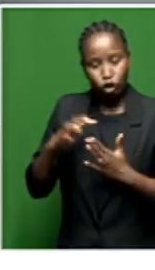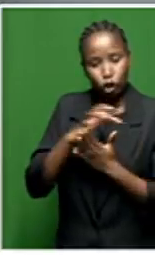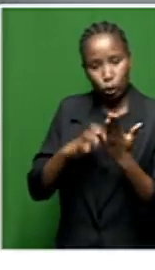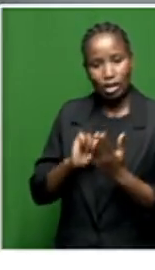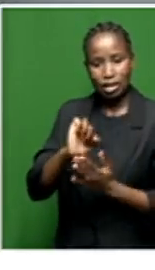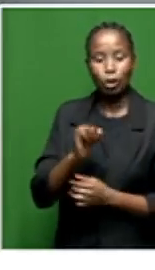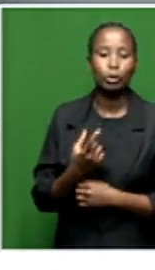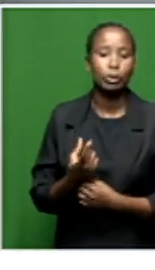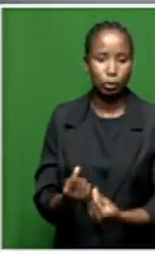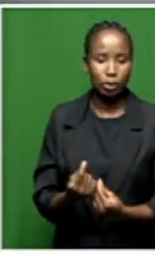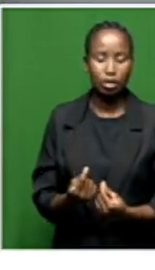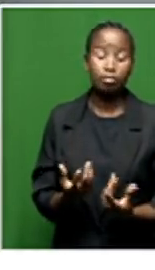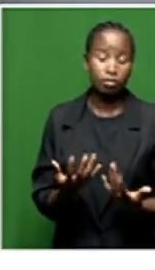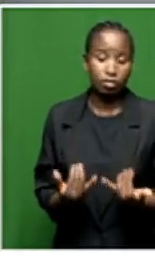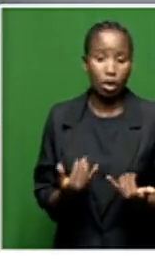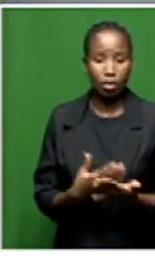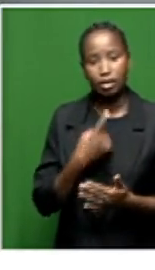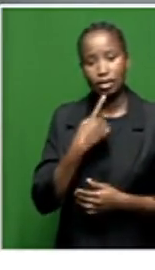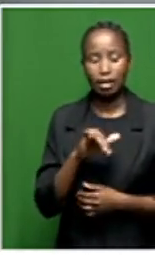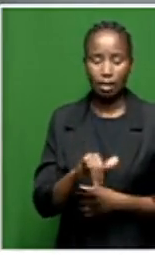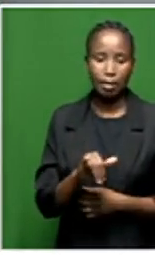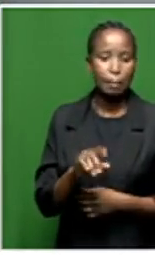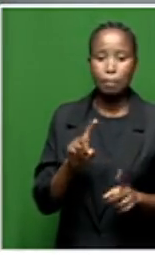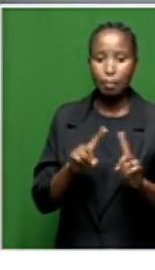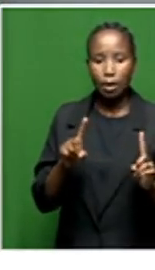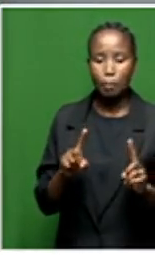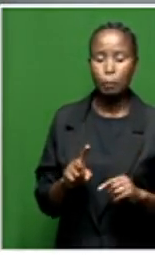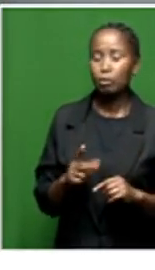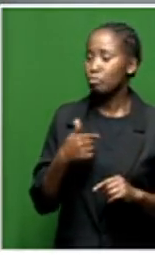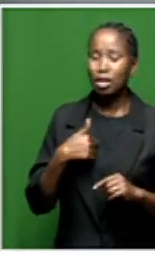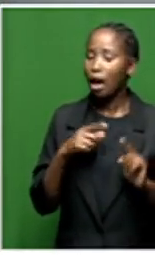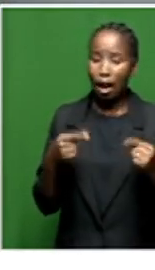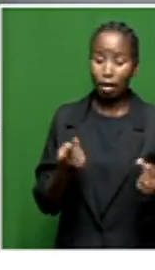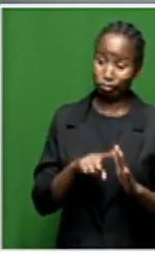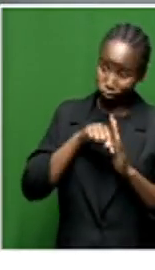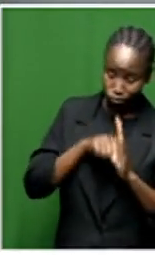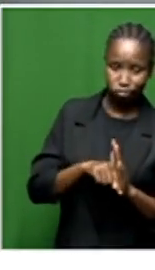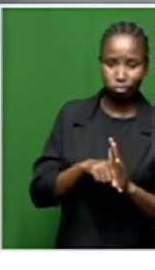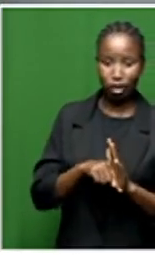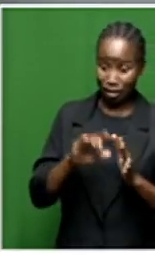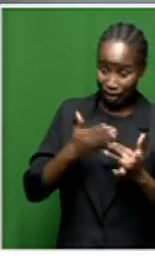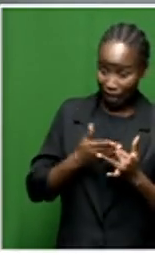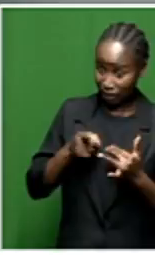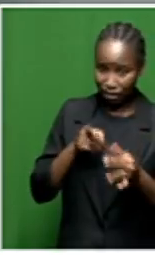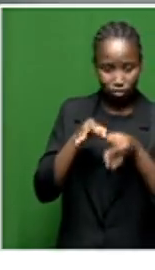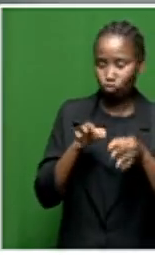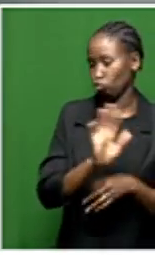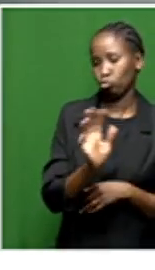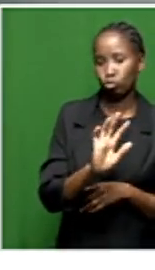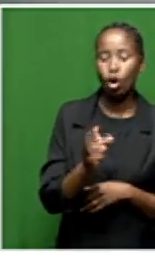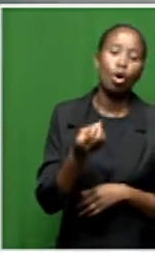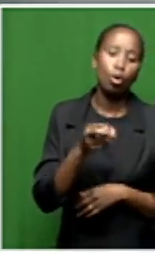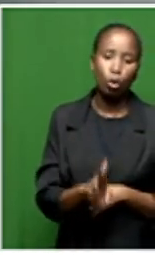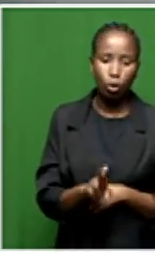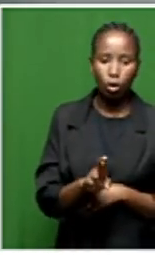think, is what I can say. I will not deal with the merits of the case. I will not deal with what